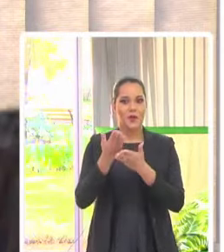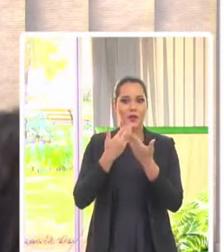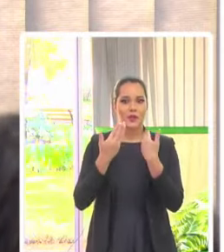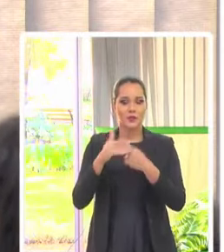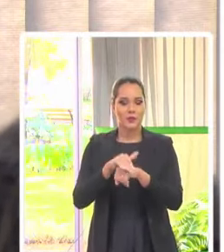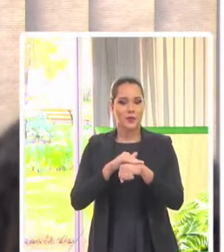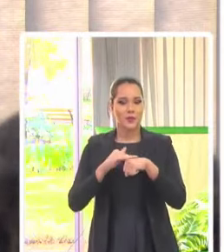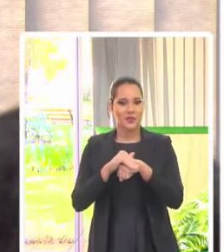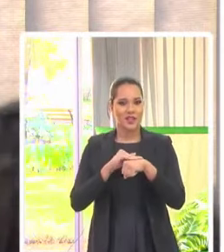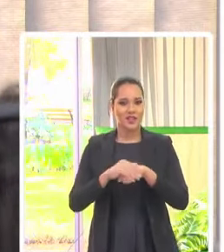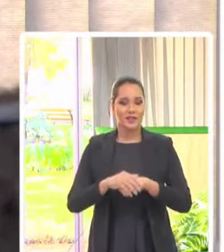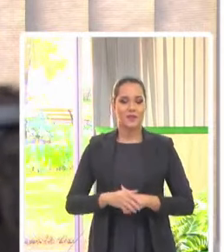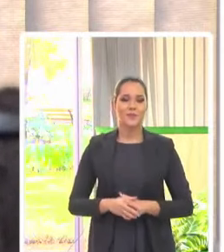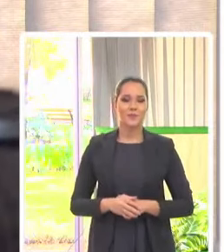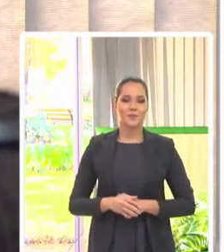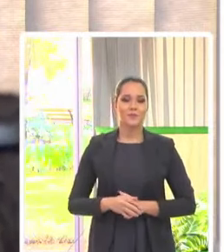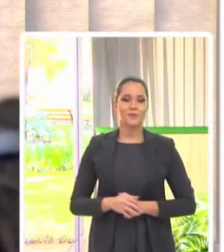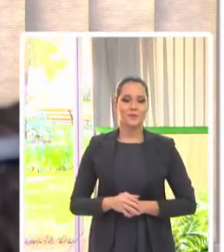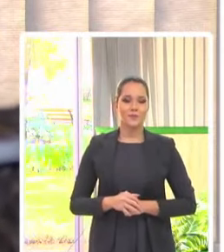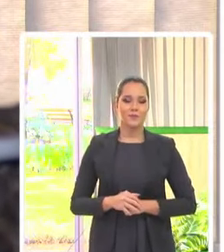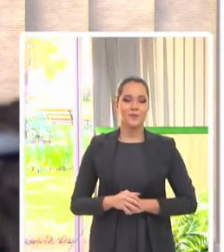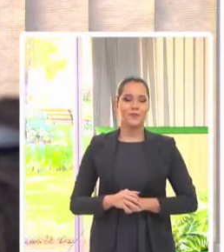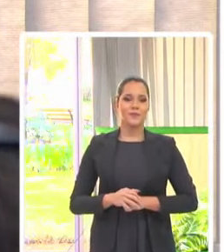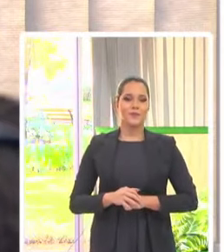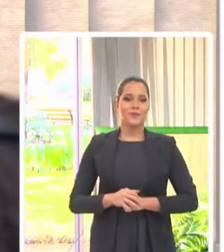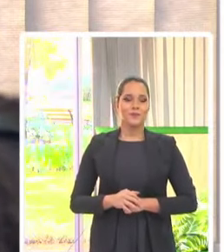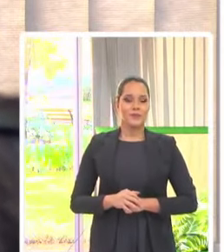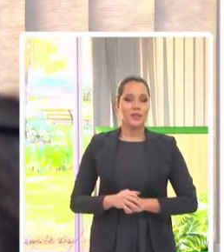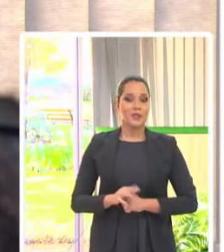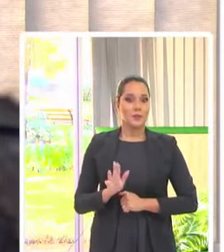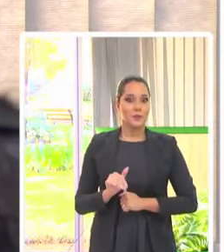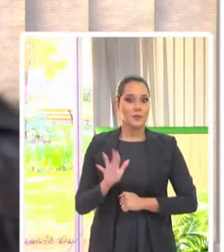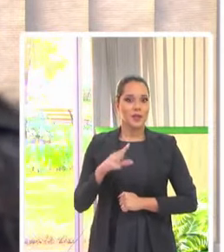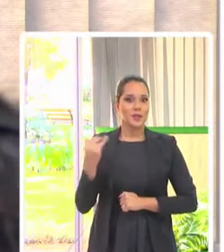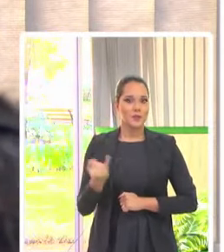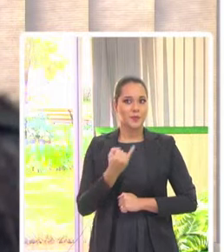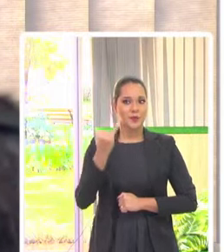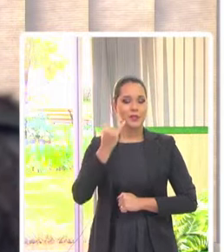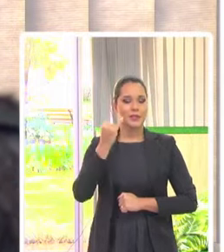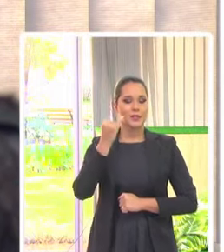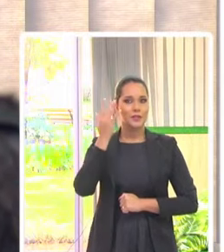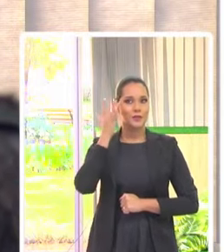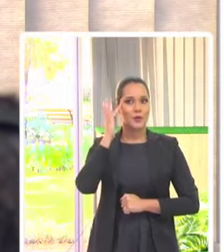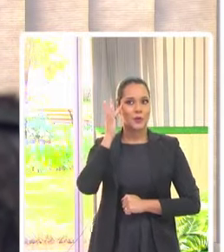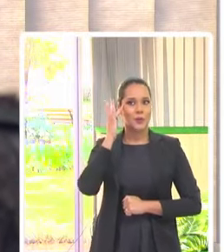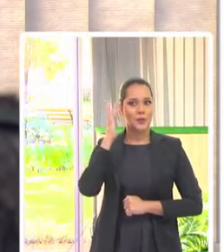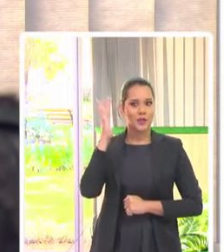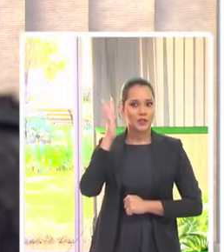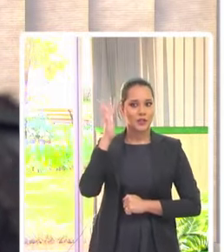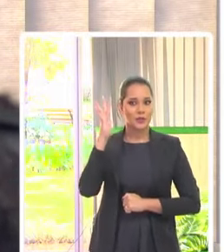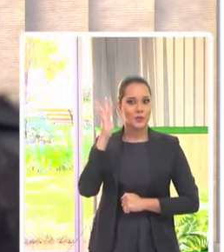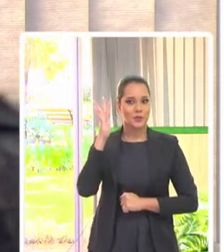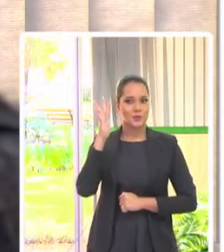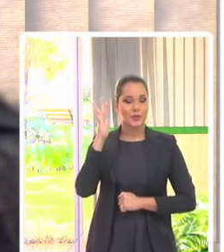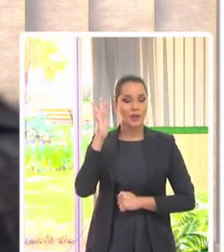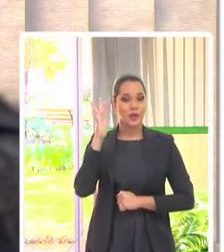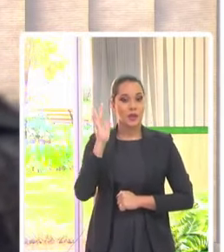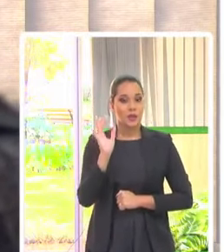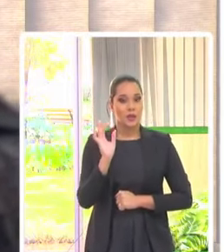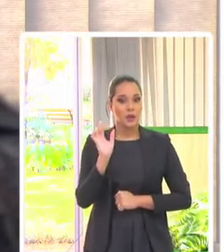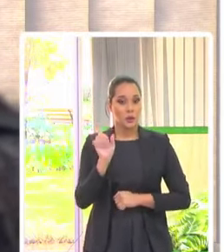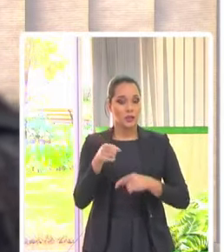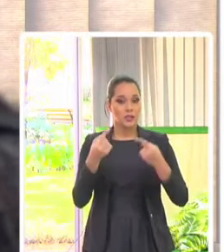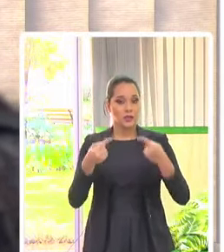field. But most importantly, I guess that one of the challenges we have by